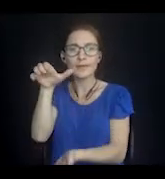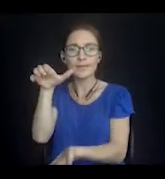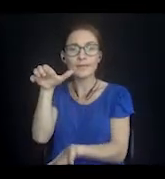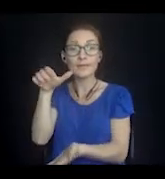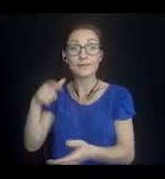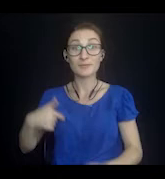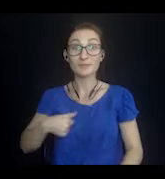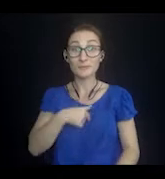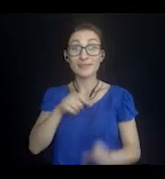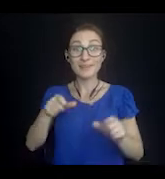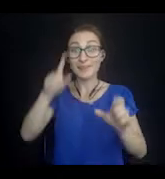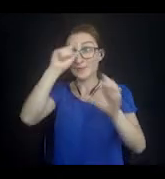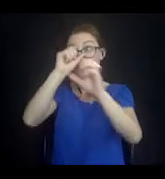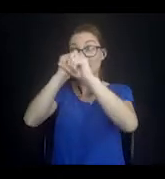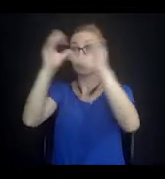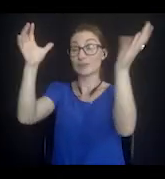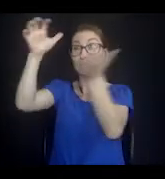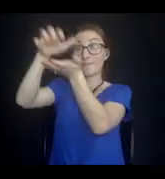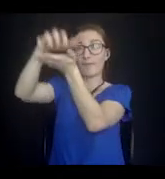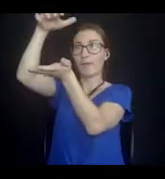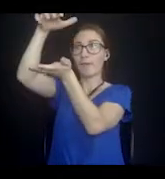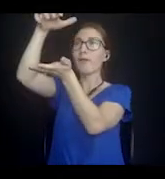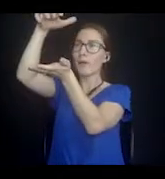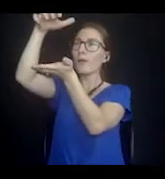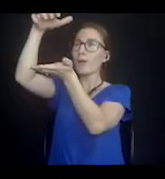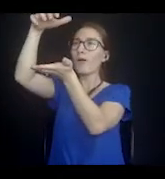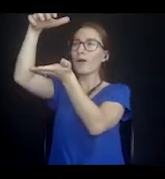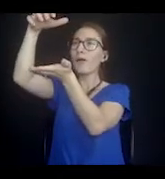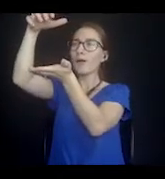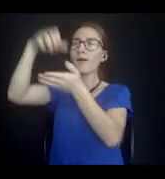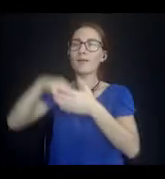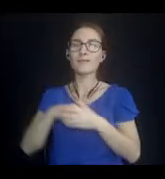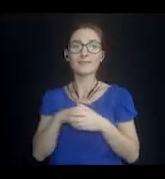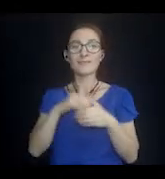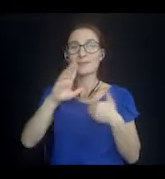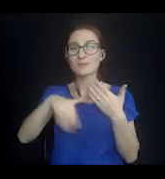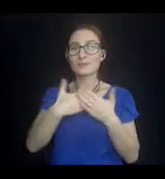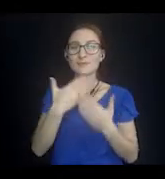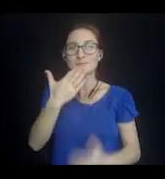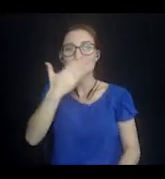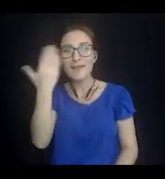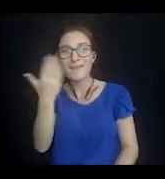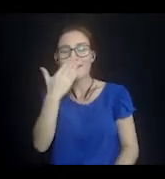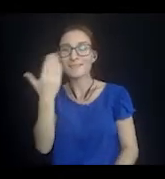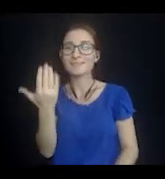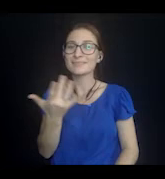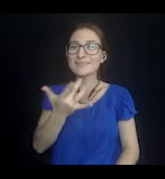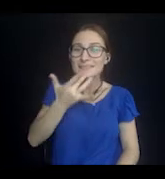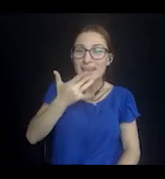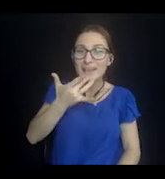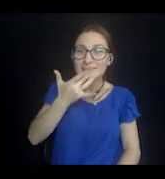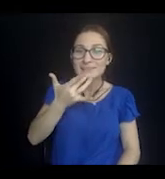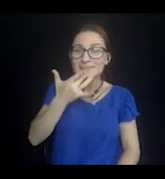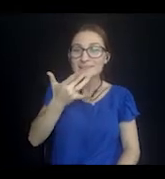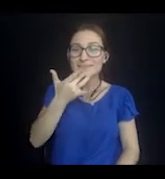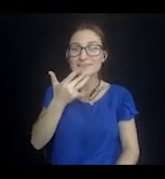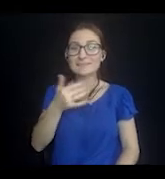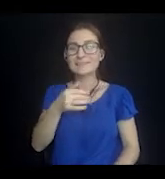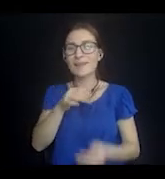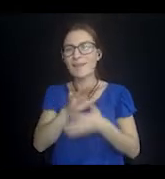get attracted to a piece of chocolate cake, we can imagine right now chocolate cake and